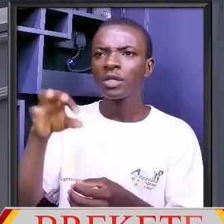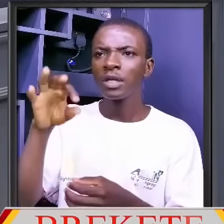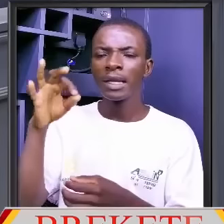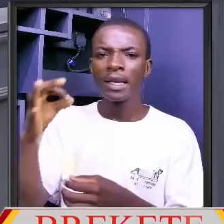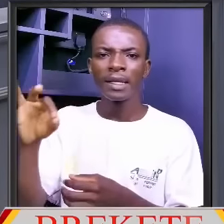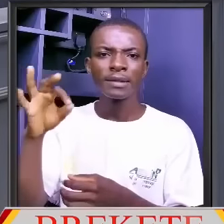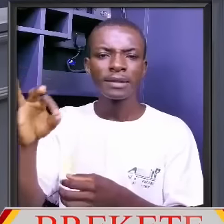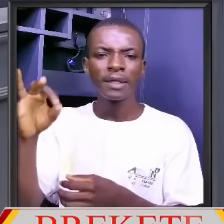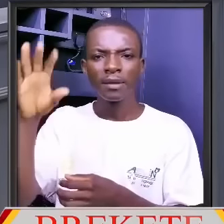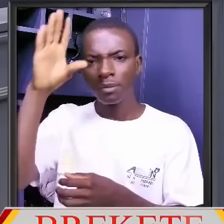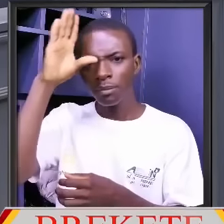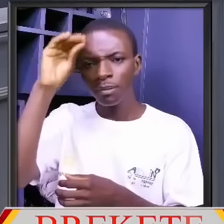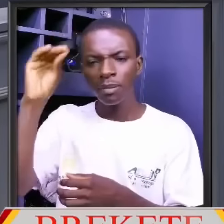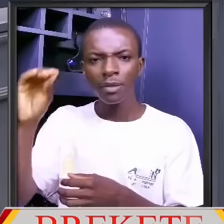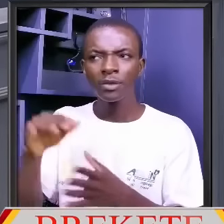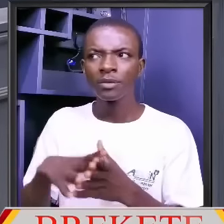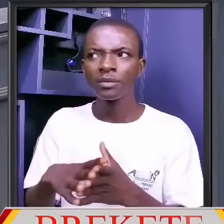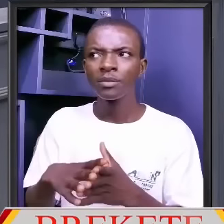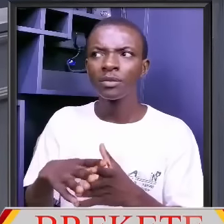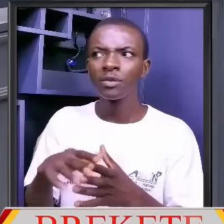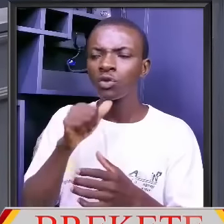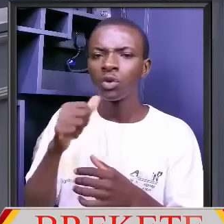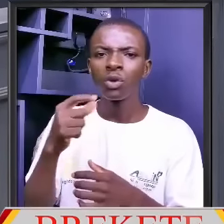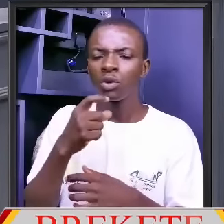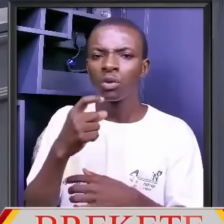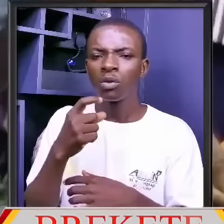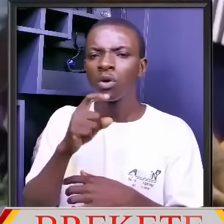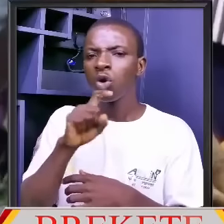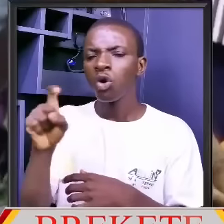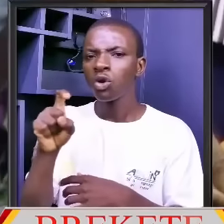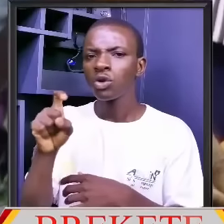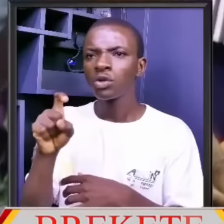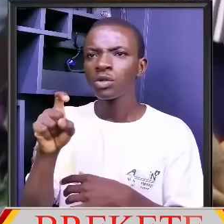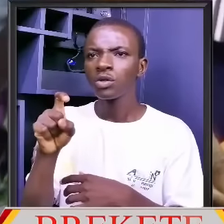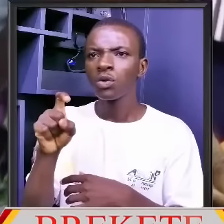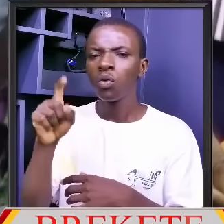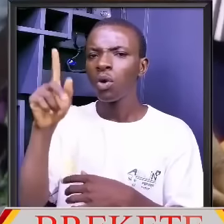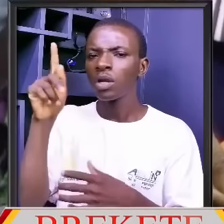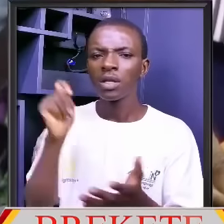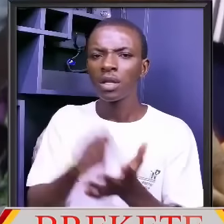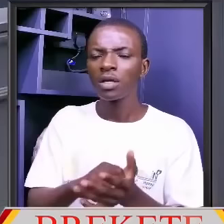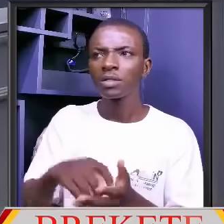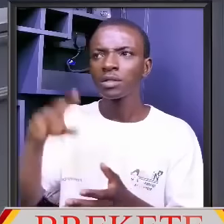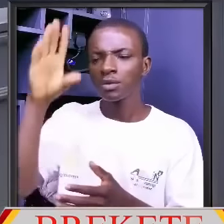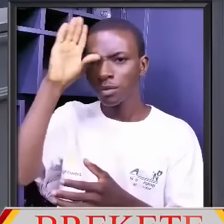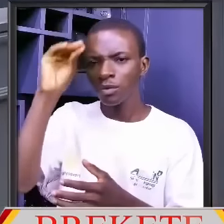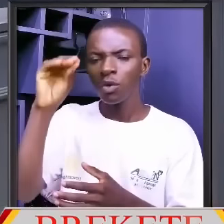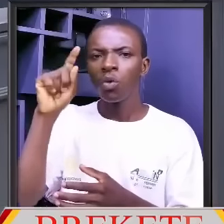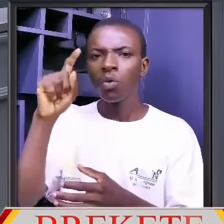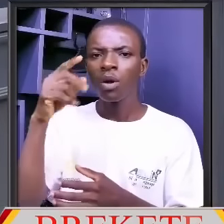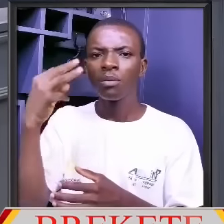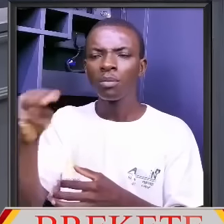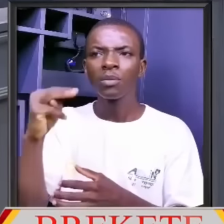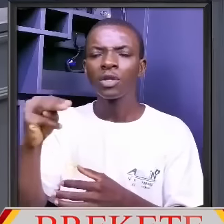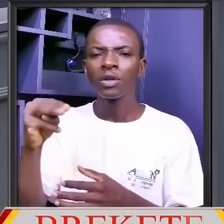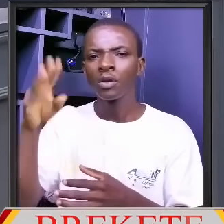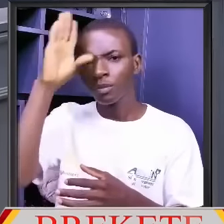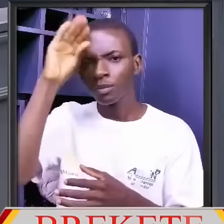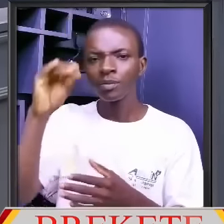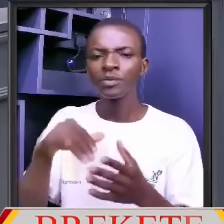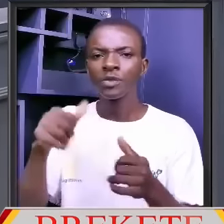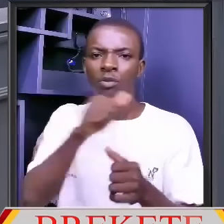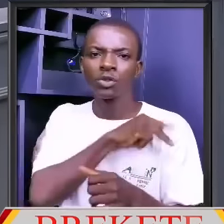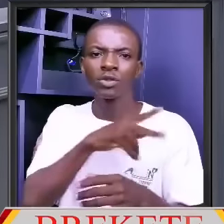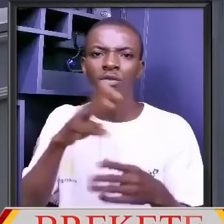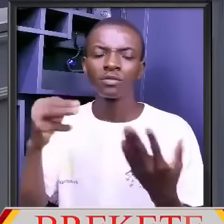99 men. In fact, you are not 100 men. You are 1,000 men. You are 1 million men. Make we appreciate